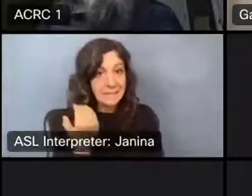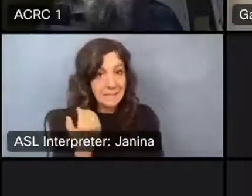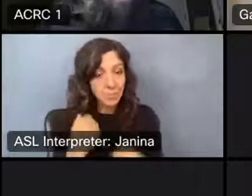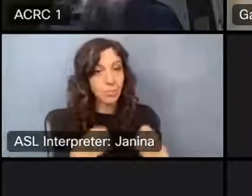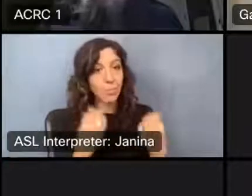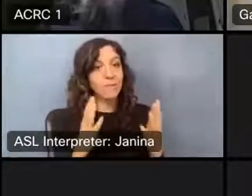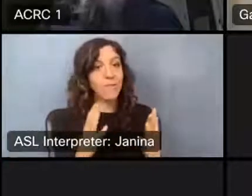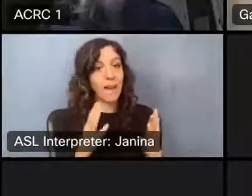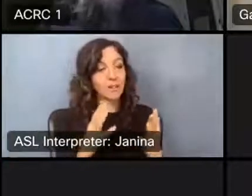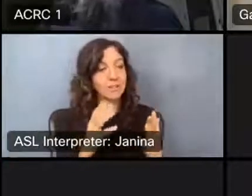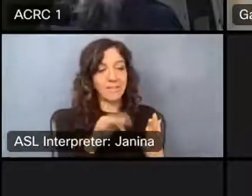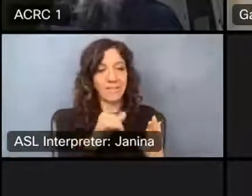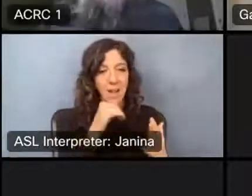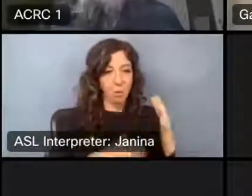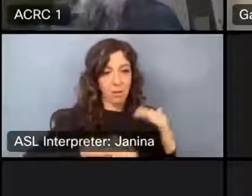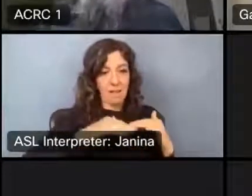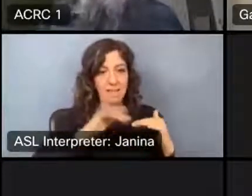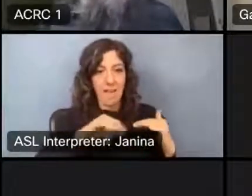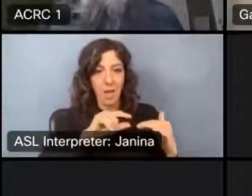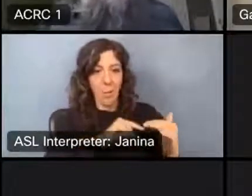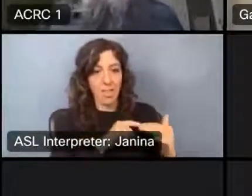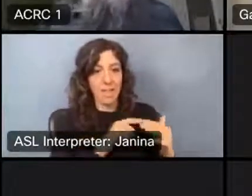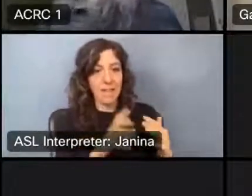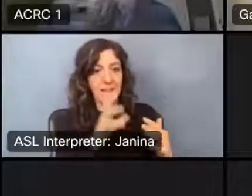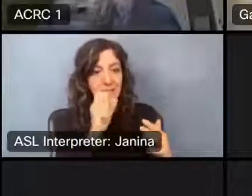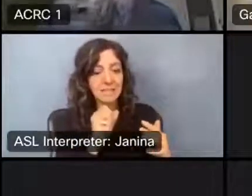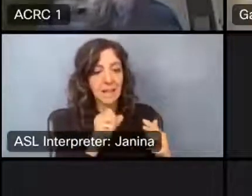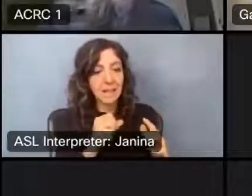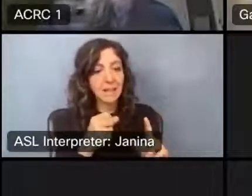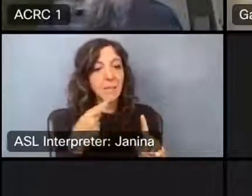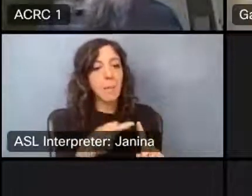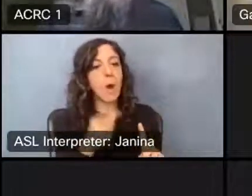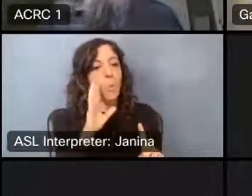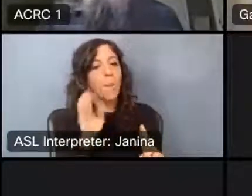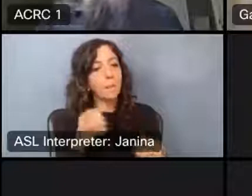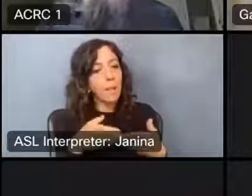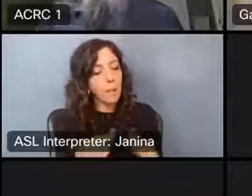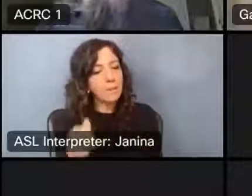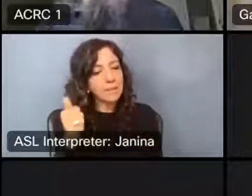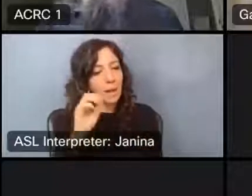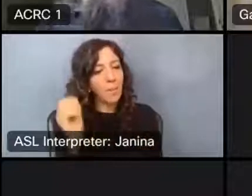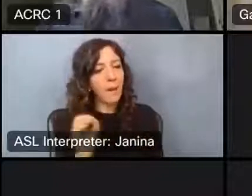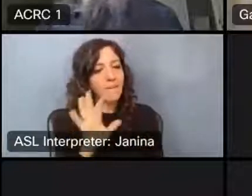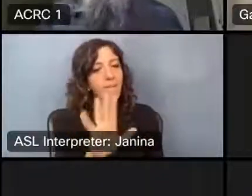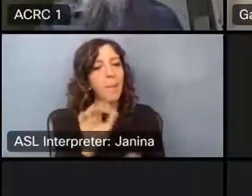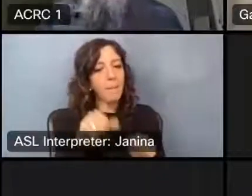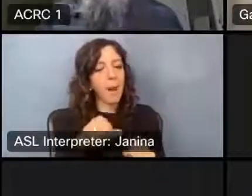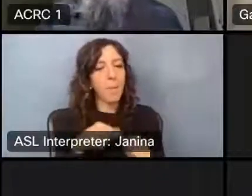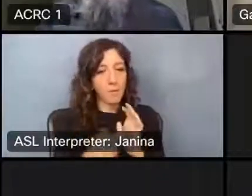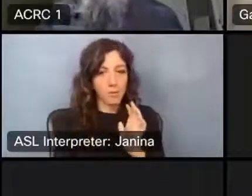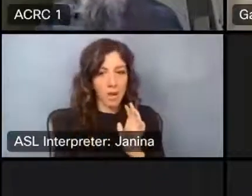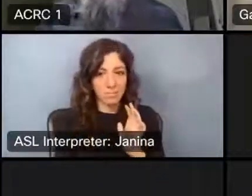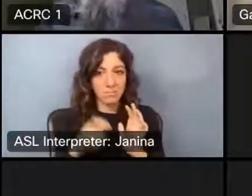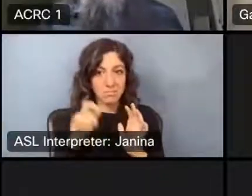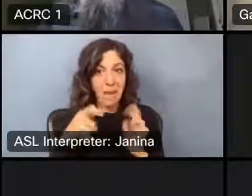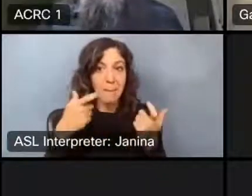if they don't hit the quality incentive marks, be losing 10% of their possible rate, which is a huge cut